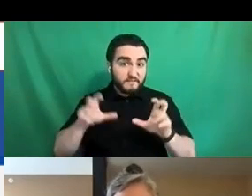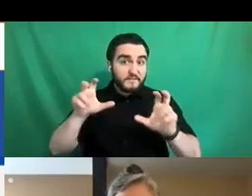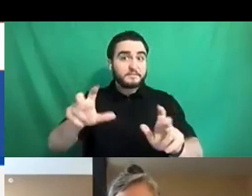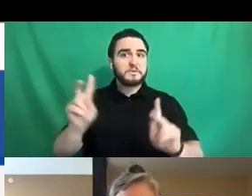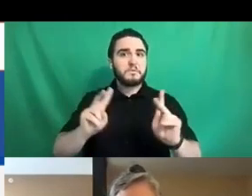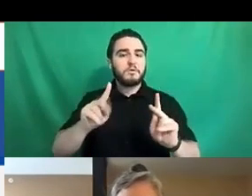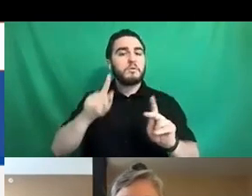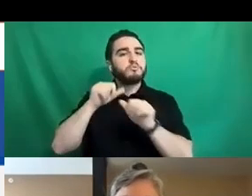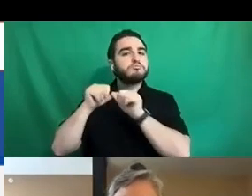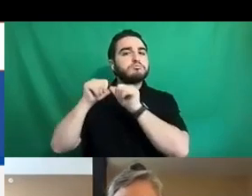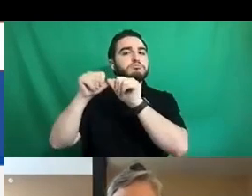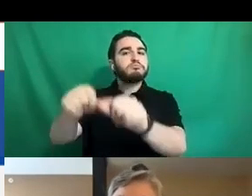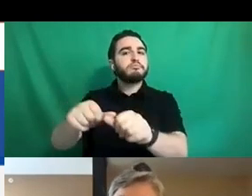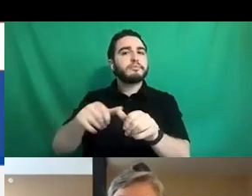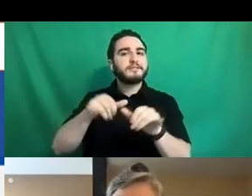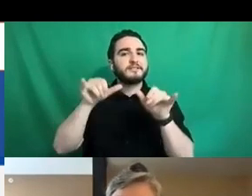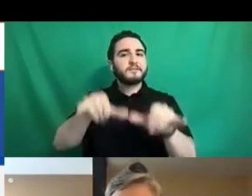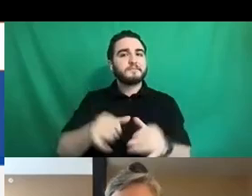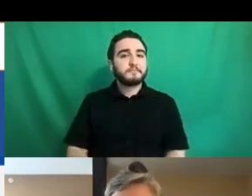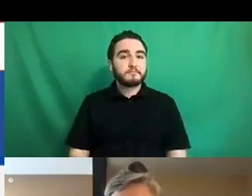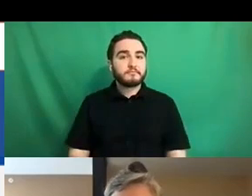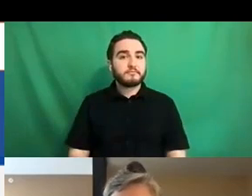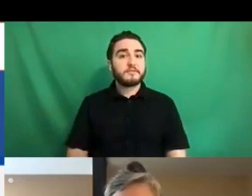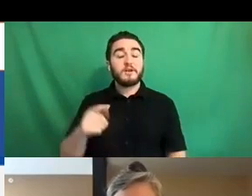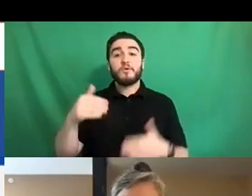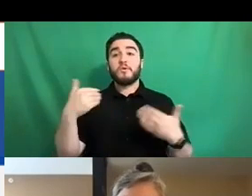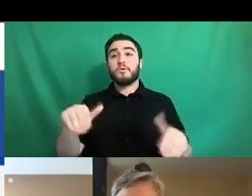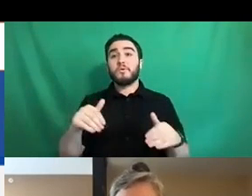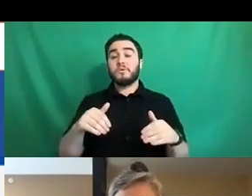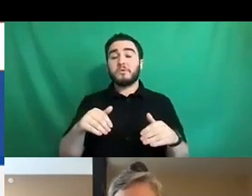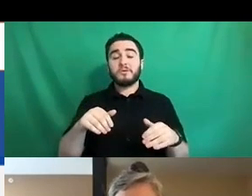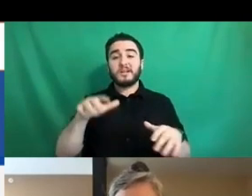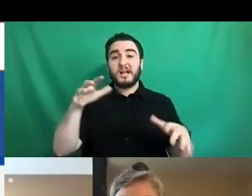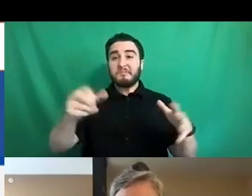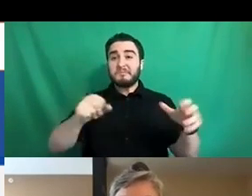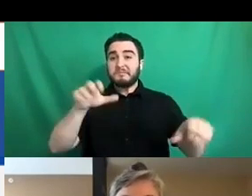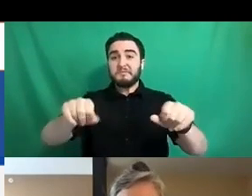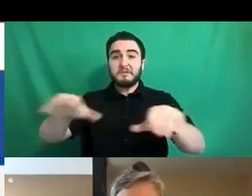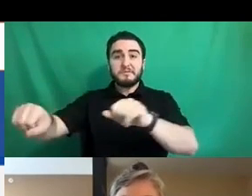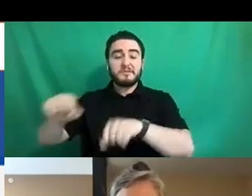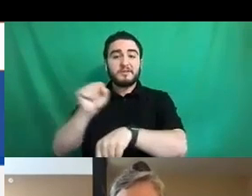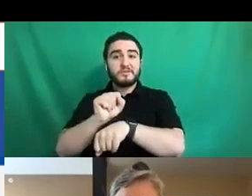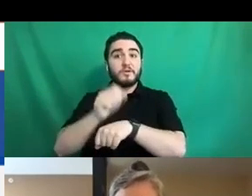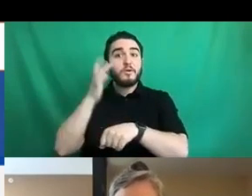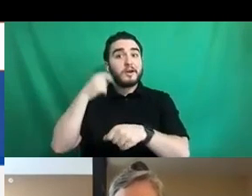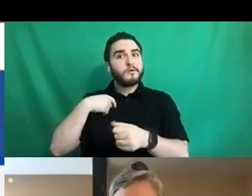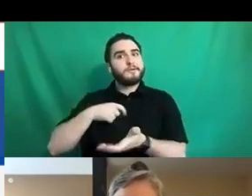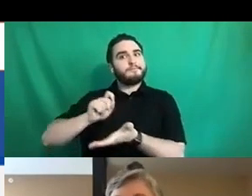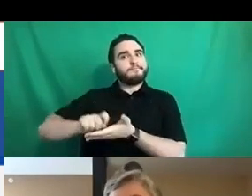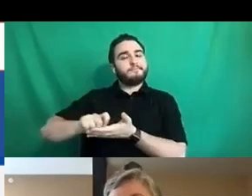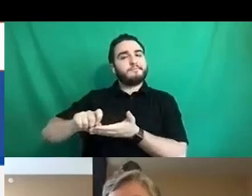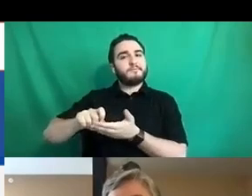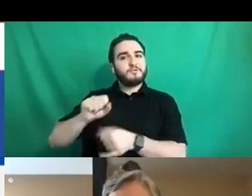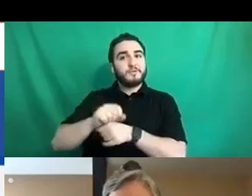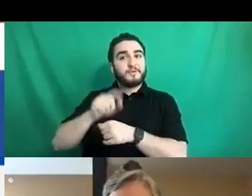cetera. Now that took out a lot of jobs for us because we wrote repetitive jobs for customized positions